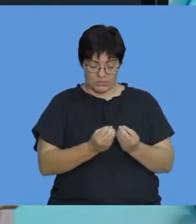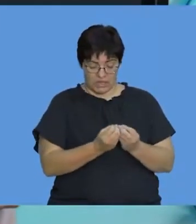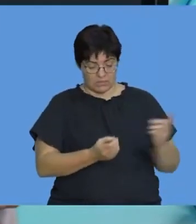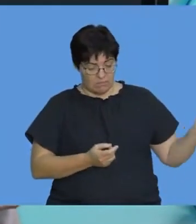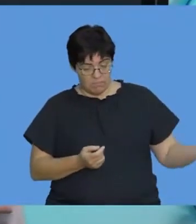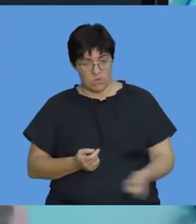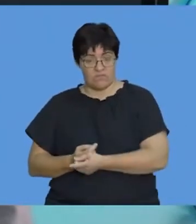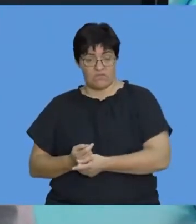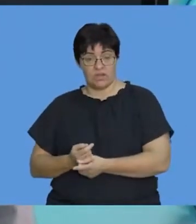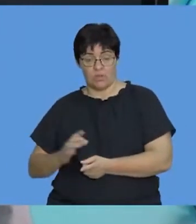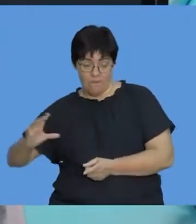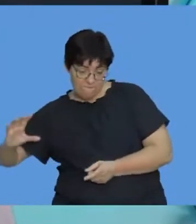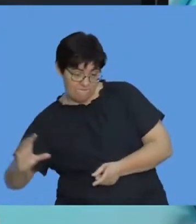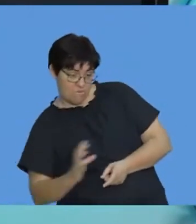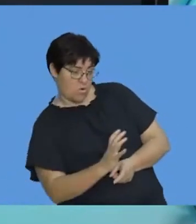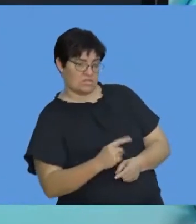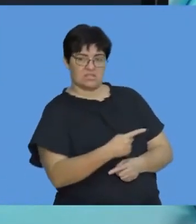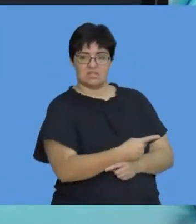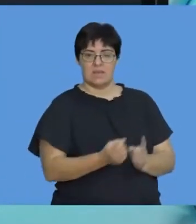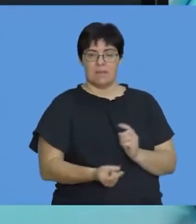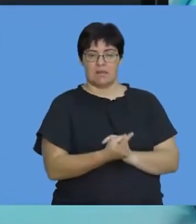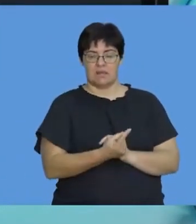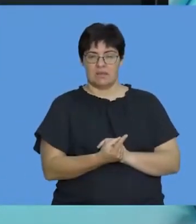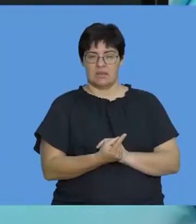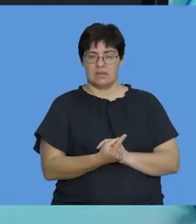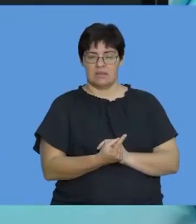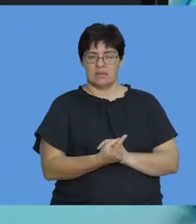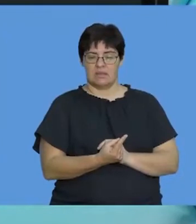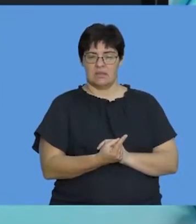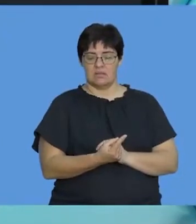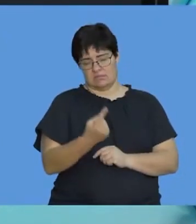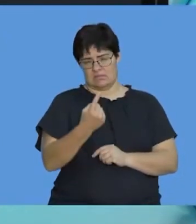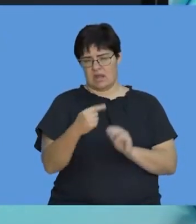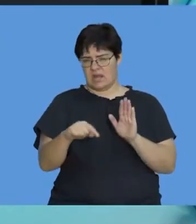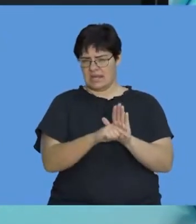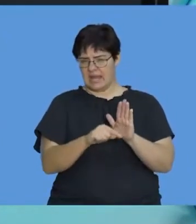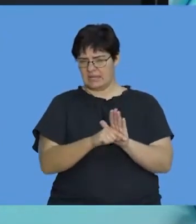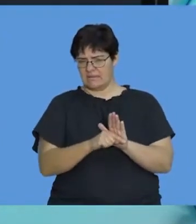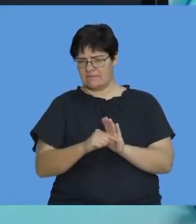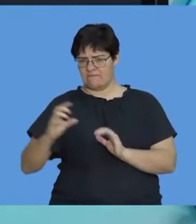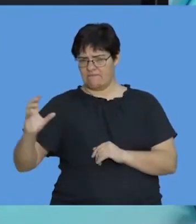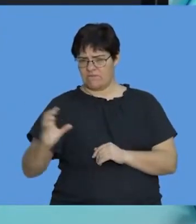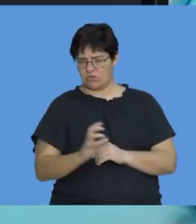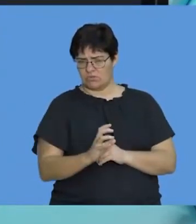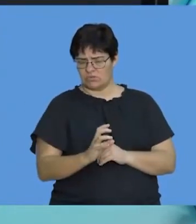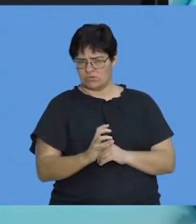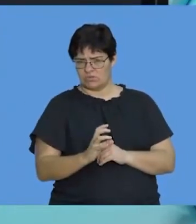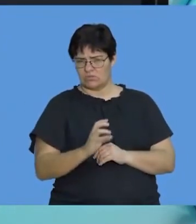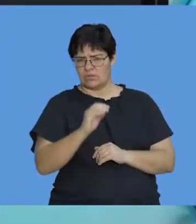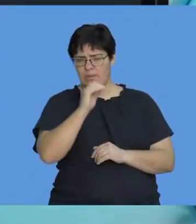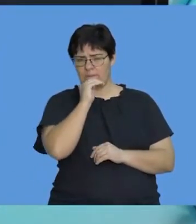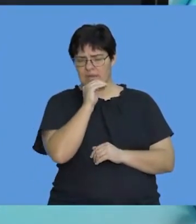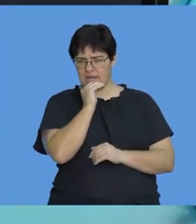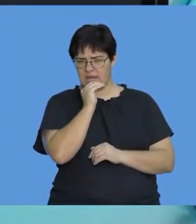in. Now we've got to think about this and go, negative force means that